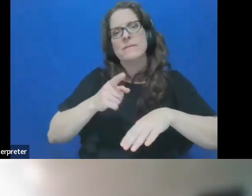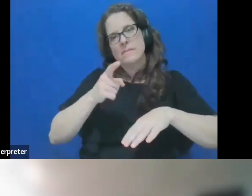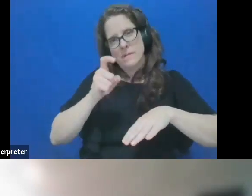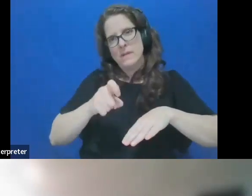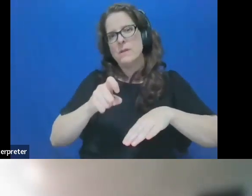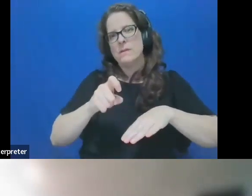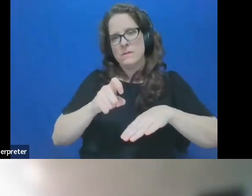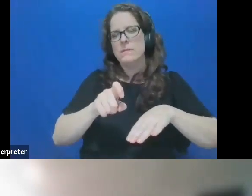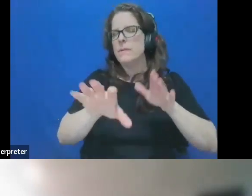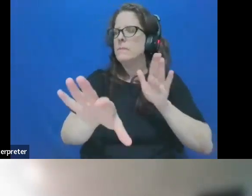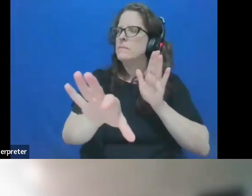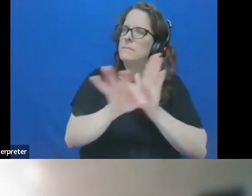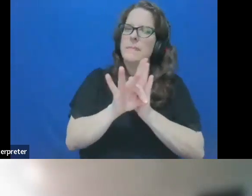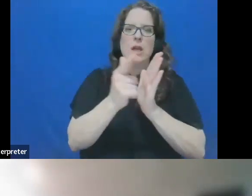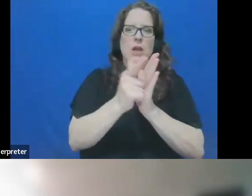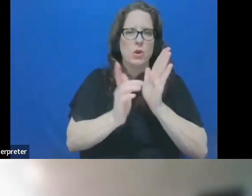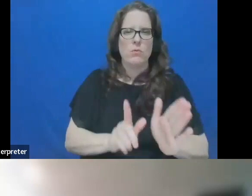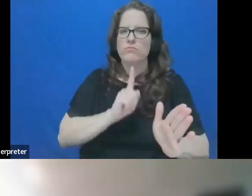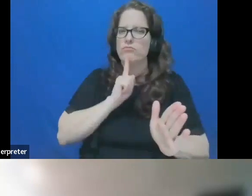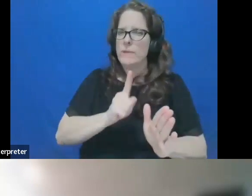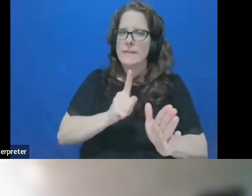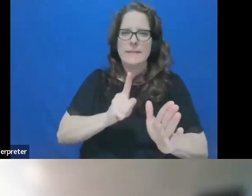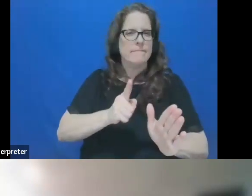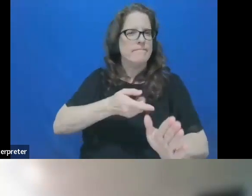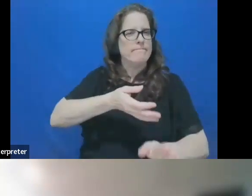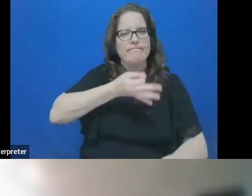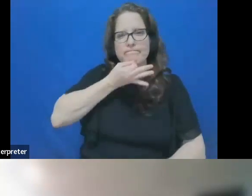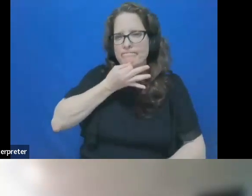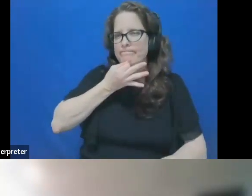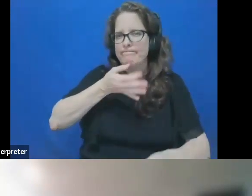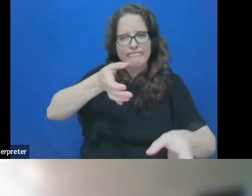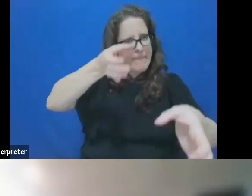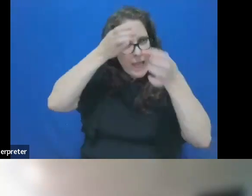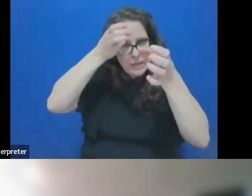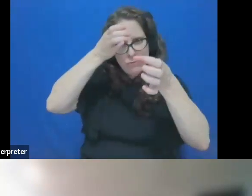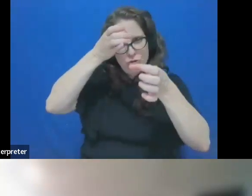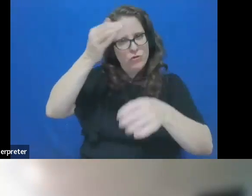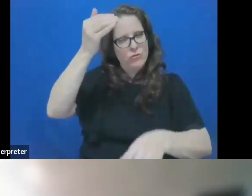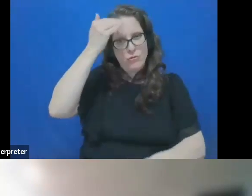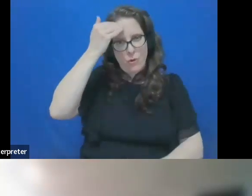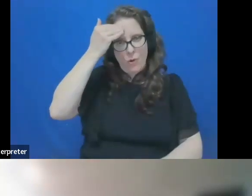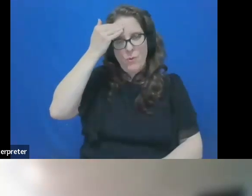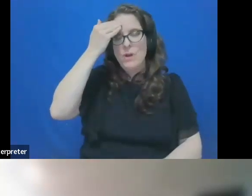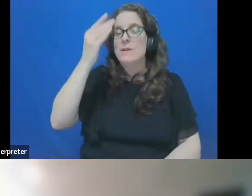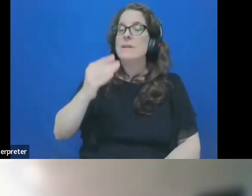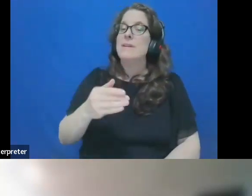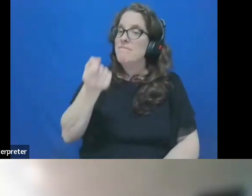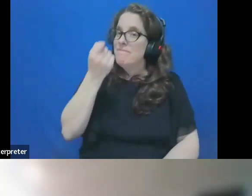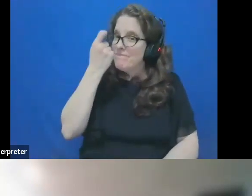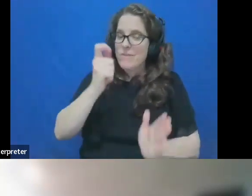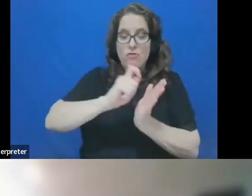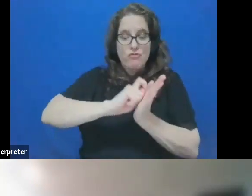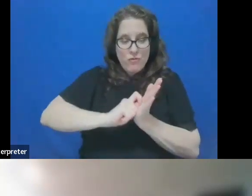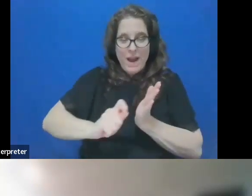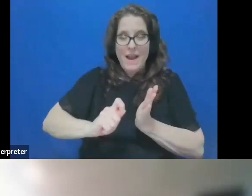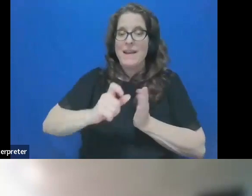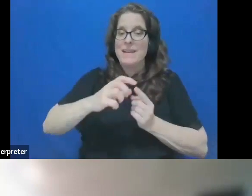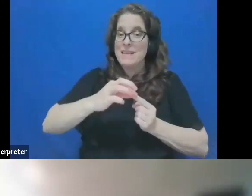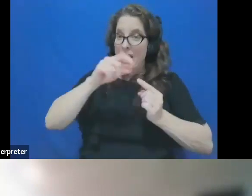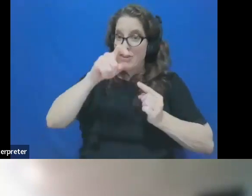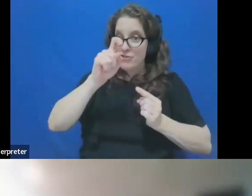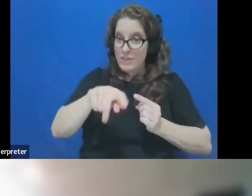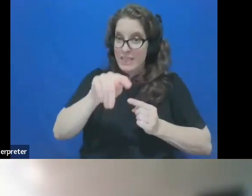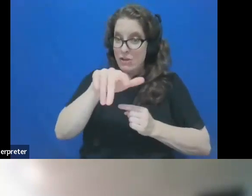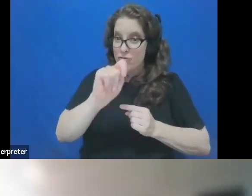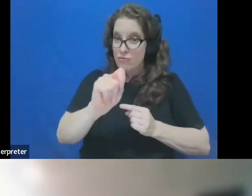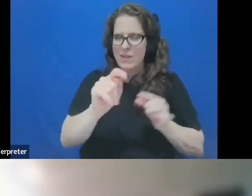who really is an expert in this. It's really important that they are drafted properly so that the way it's